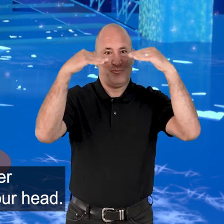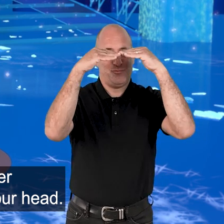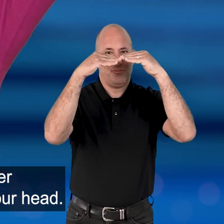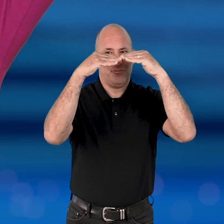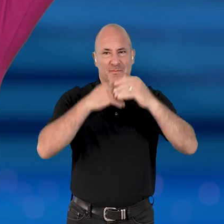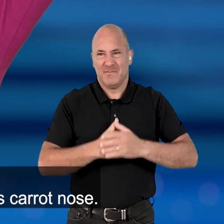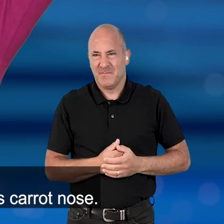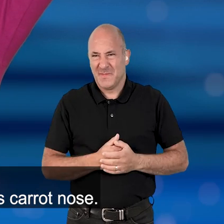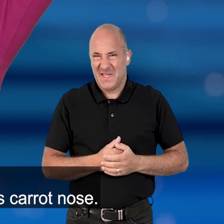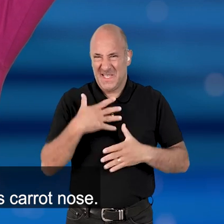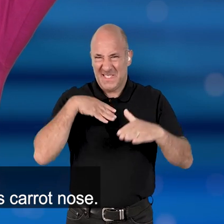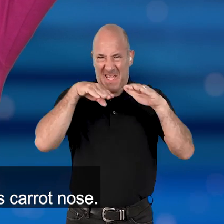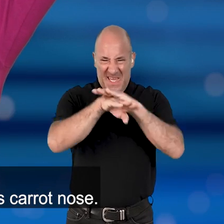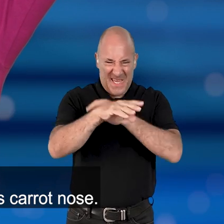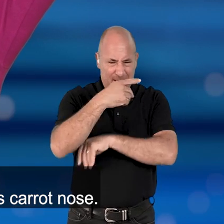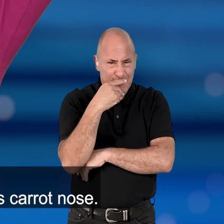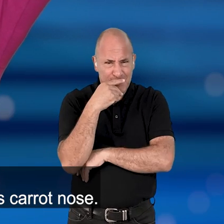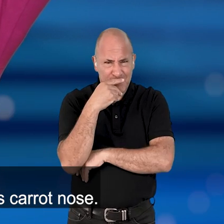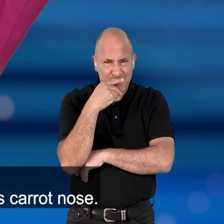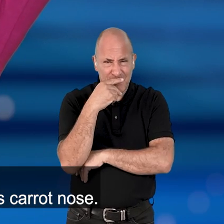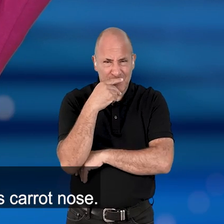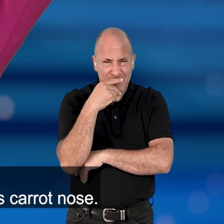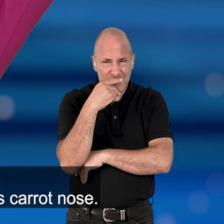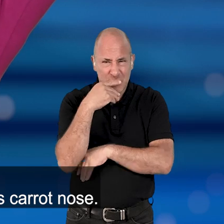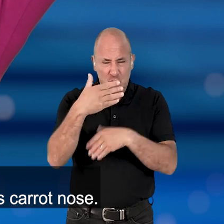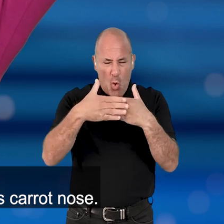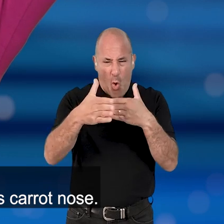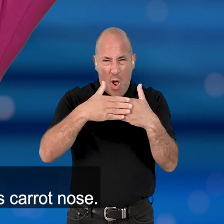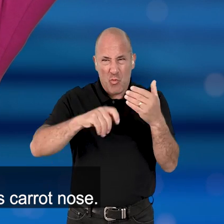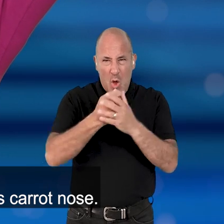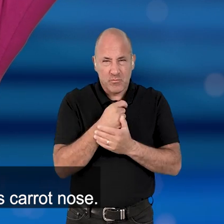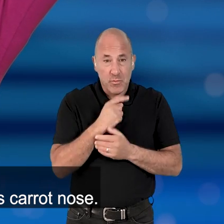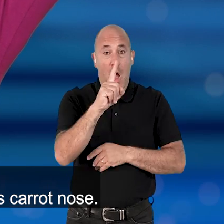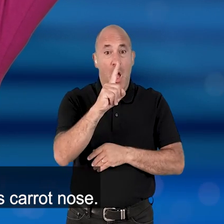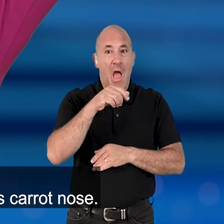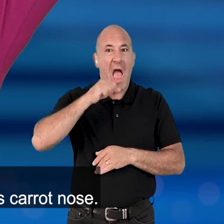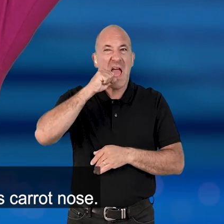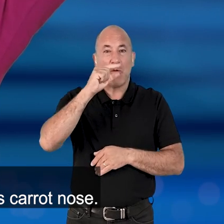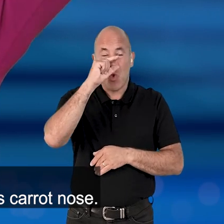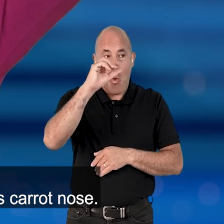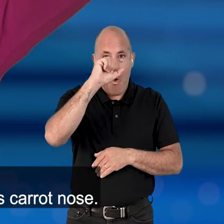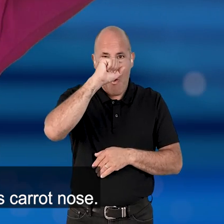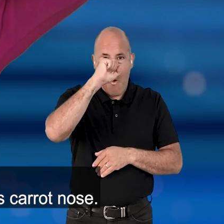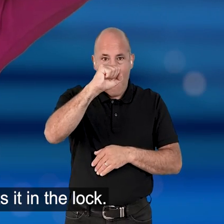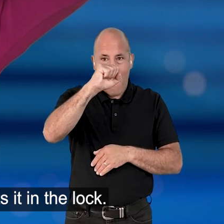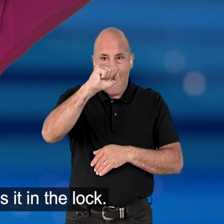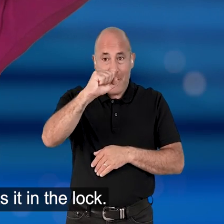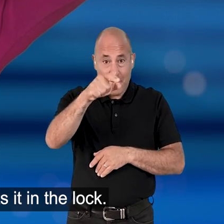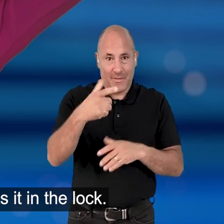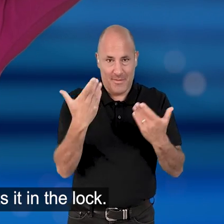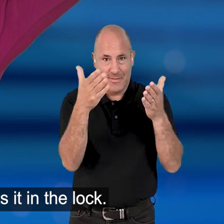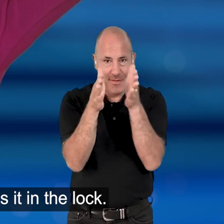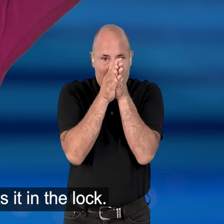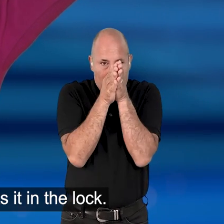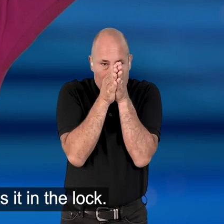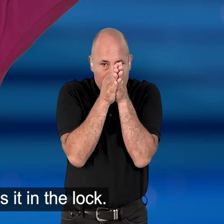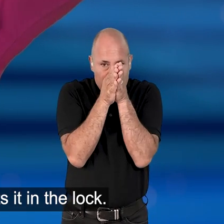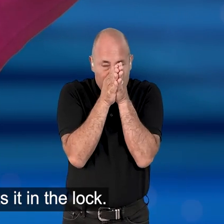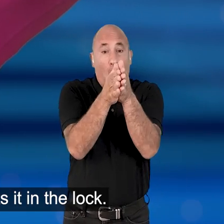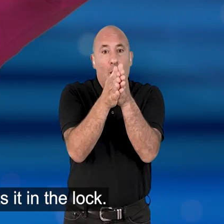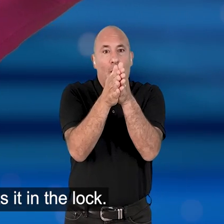head. But he needs to get in. The door is locked, so he removes his carrot nose. Hands in front of you